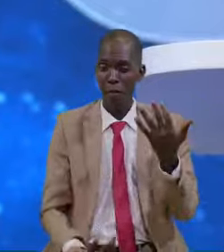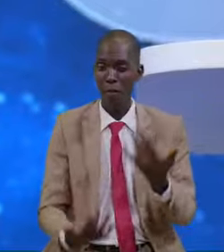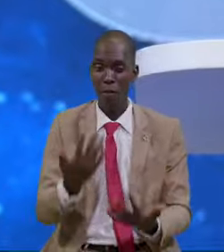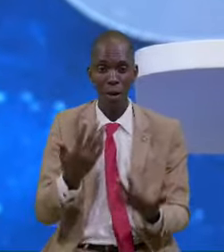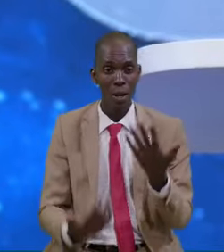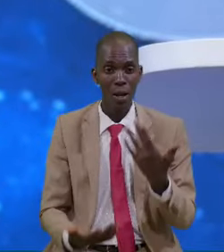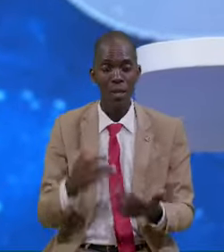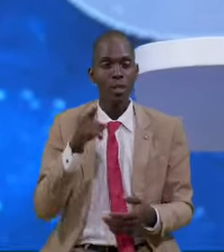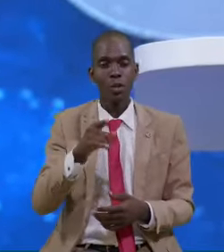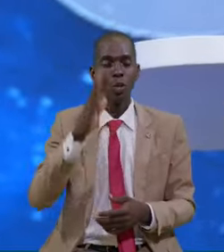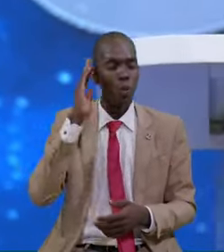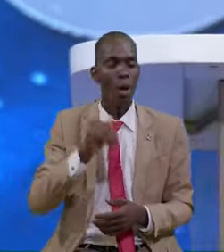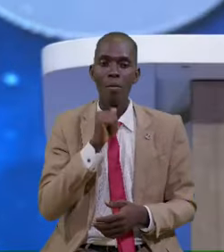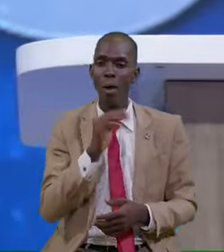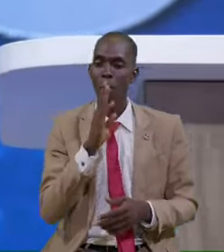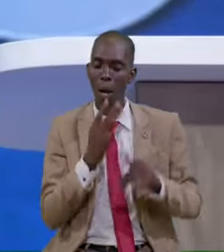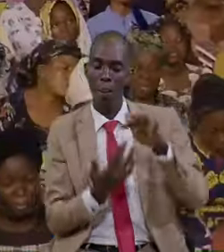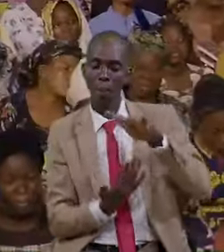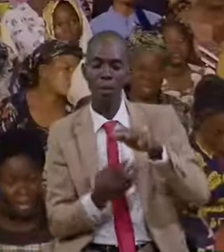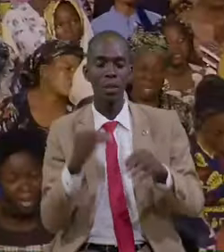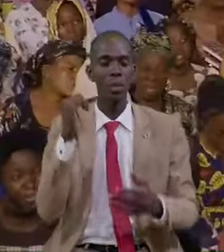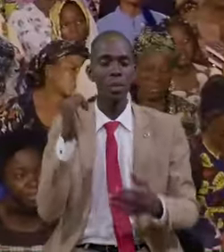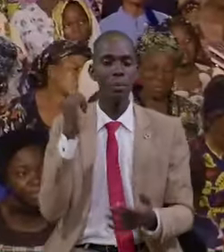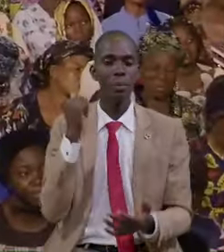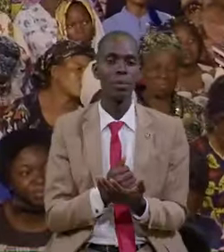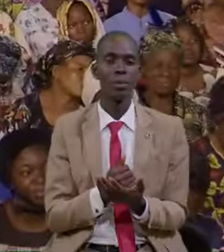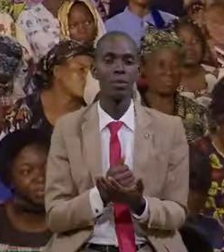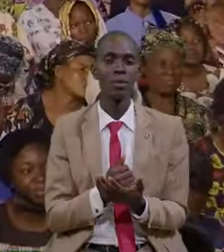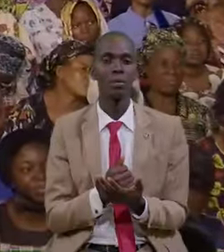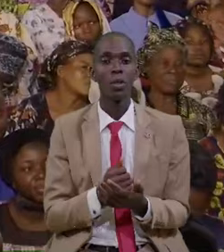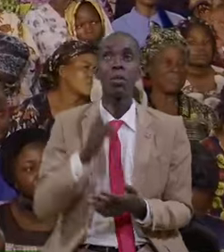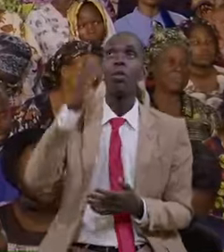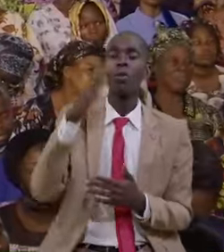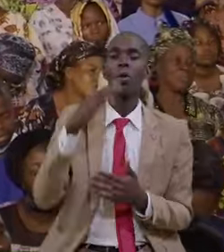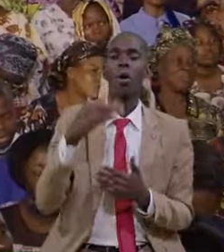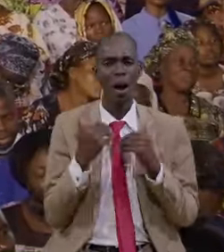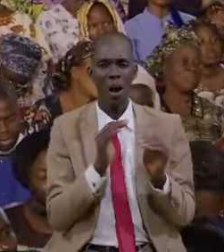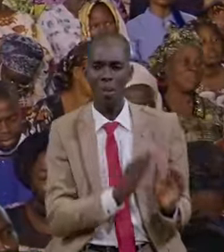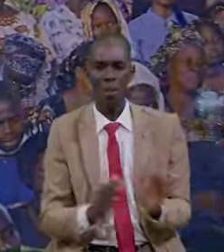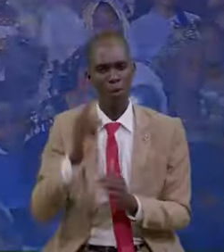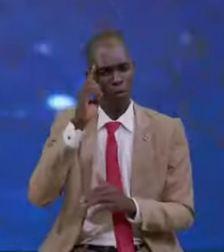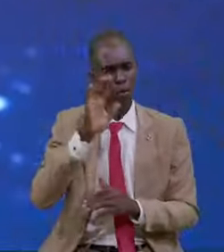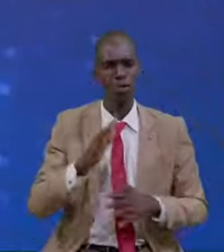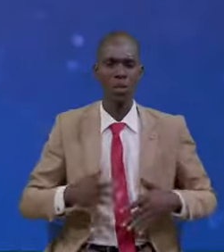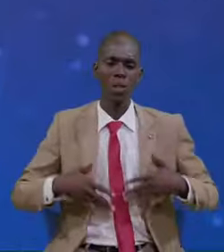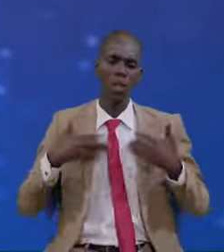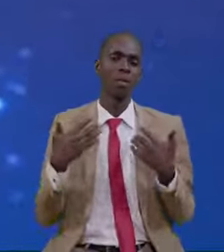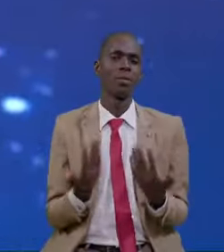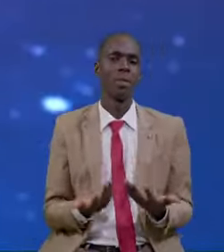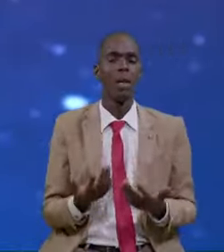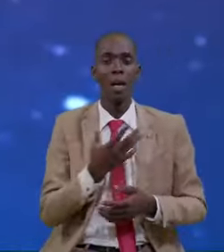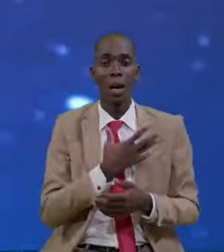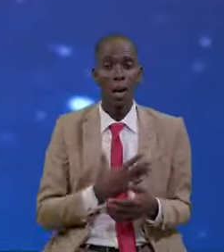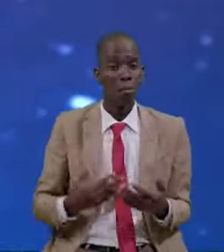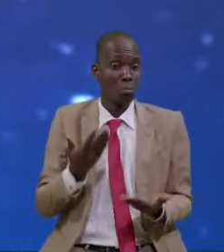thou shalt not be burnt. God has a goal for your life. He has a plan for your life. And even though